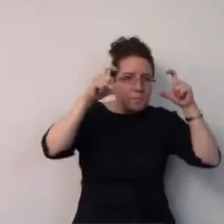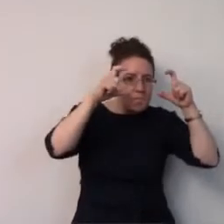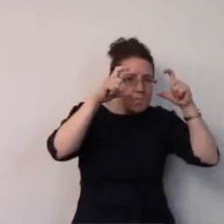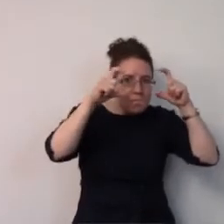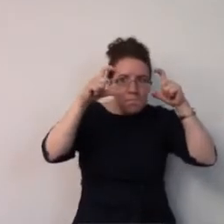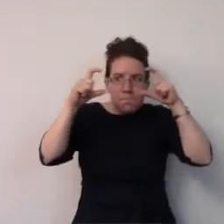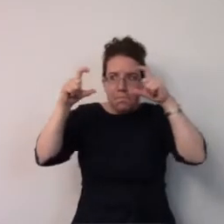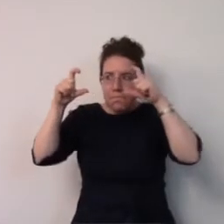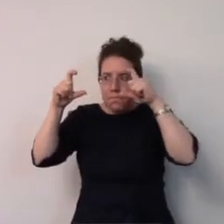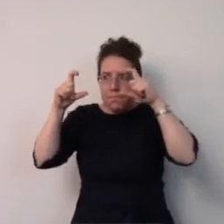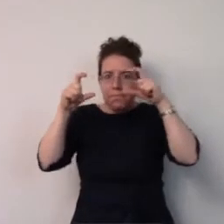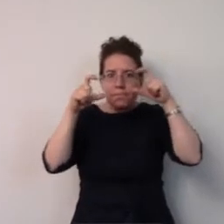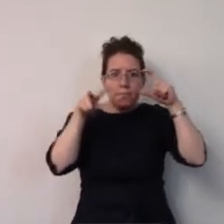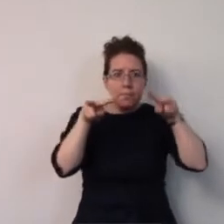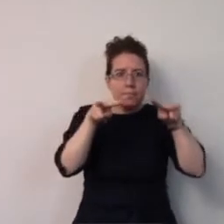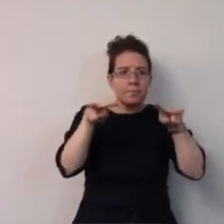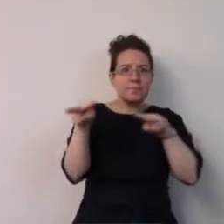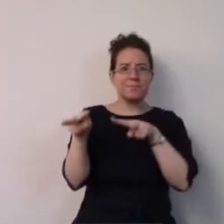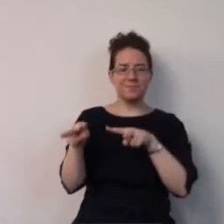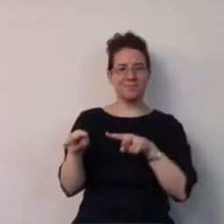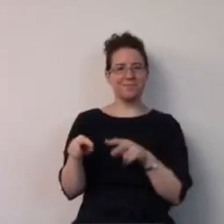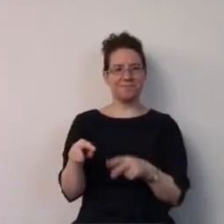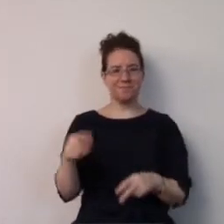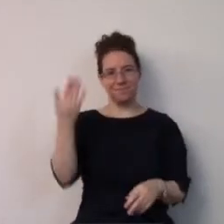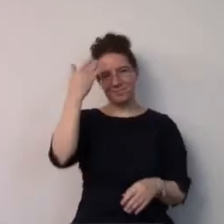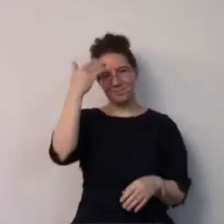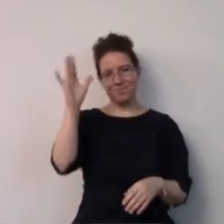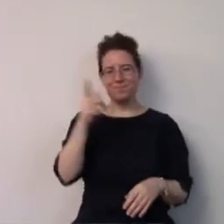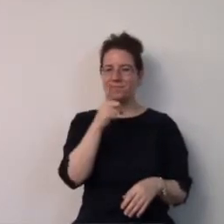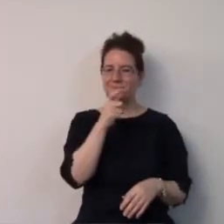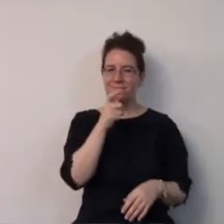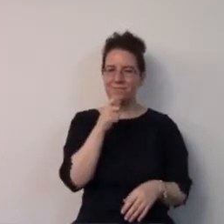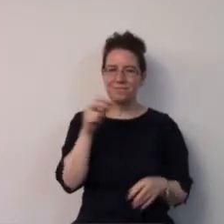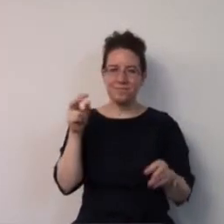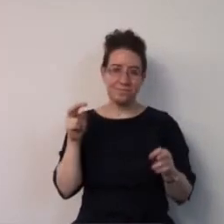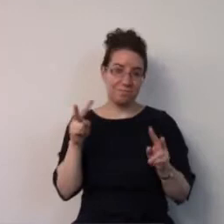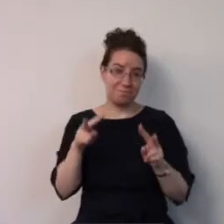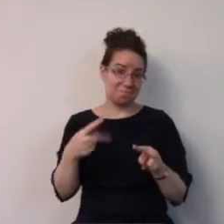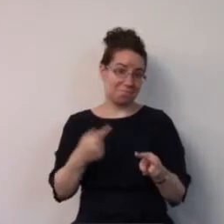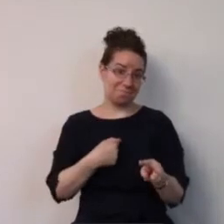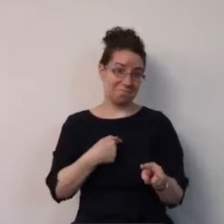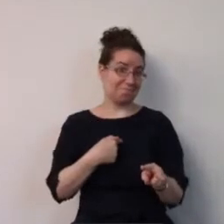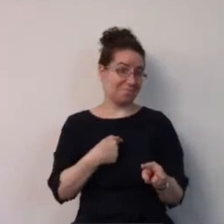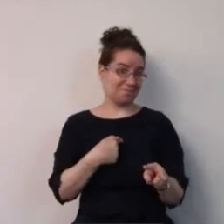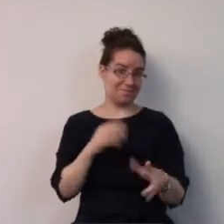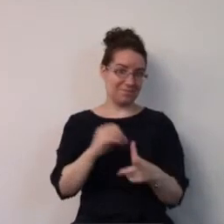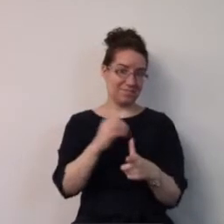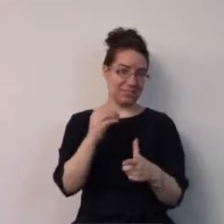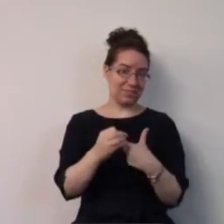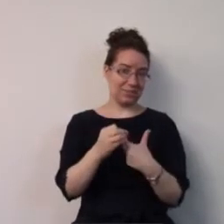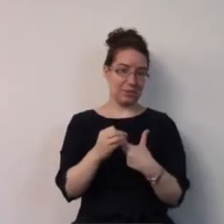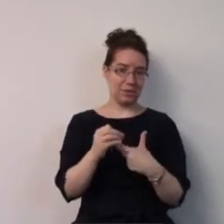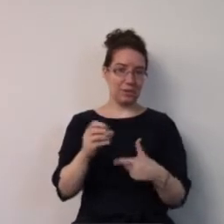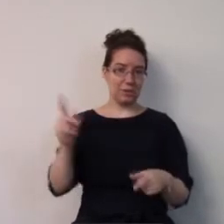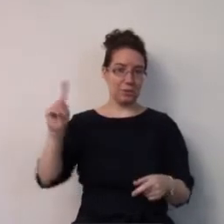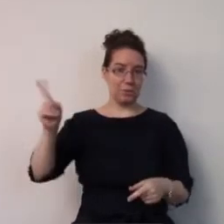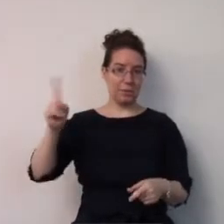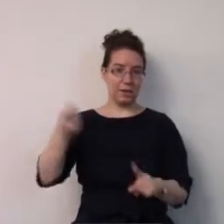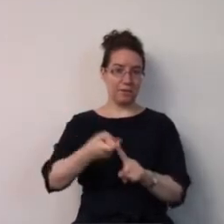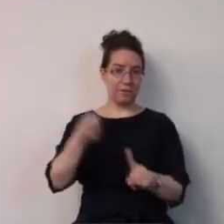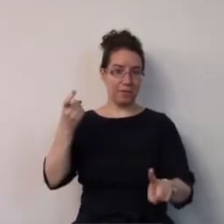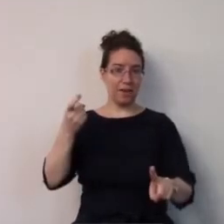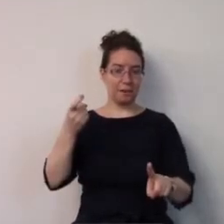what angle they're getting it from. Somebody might be watching you with their phone or with their eye or with their iPad. They